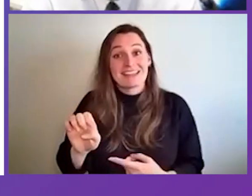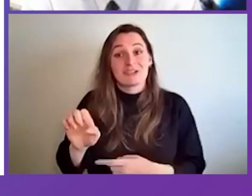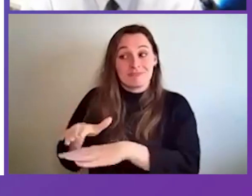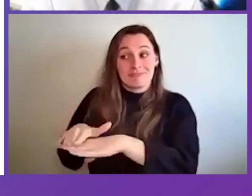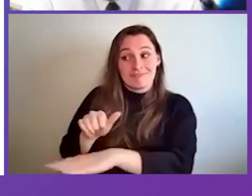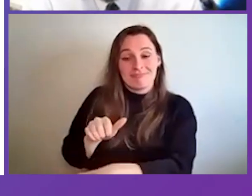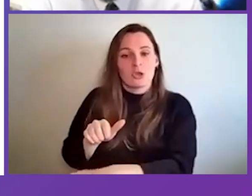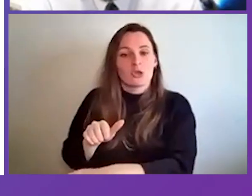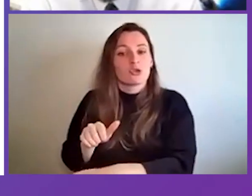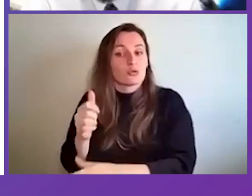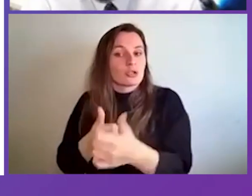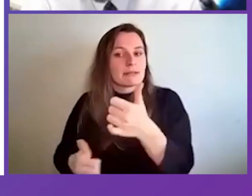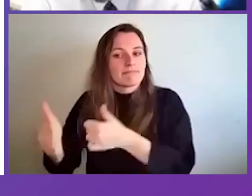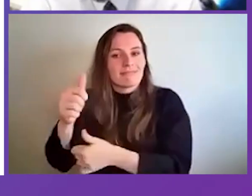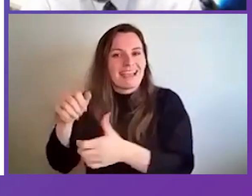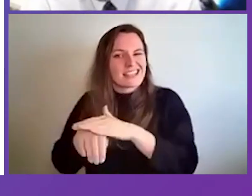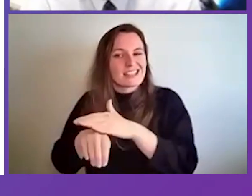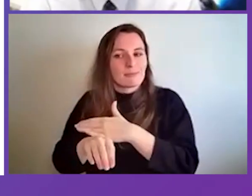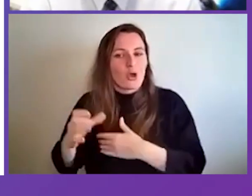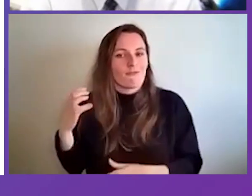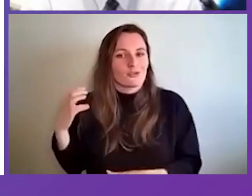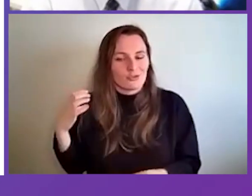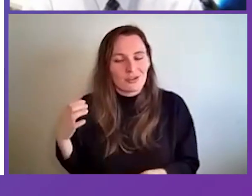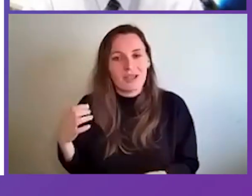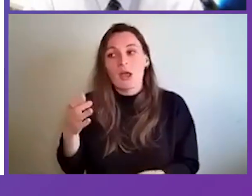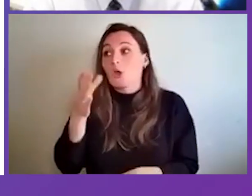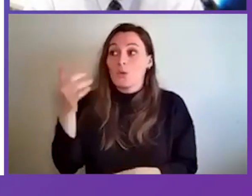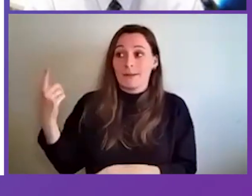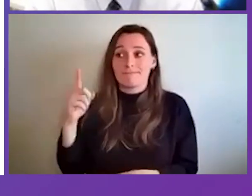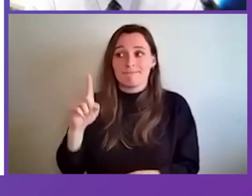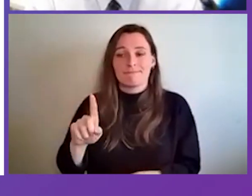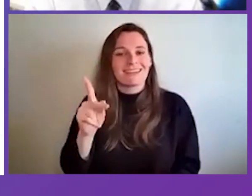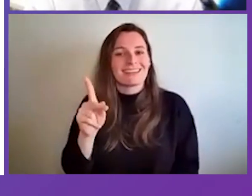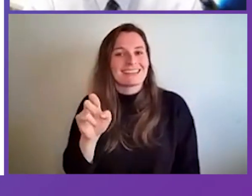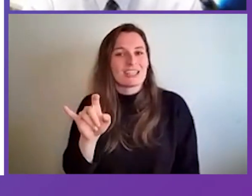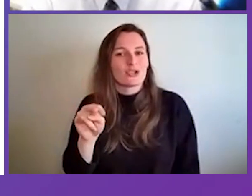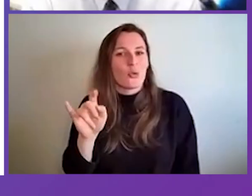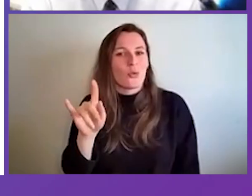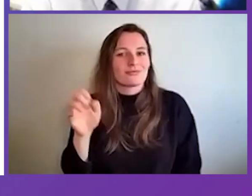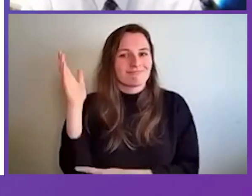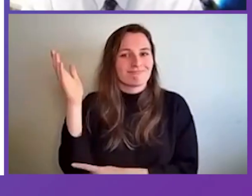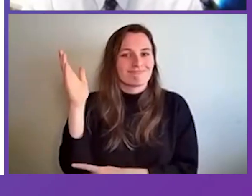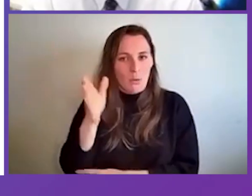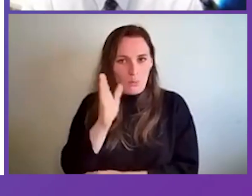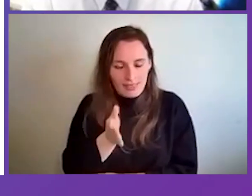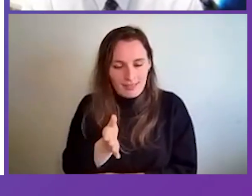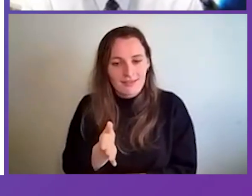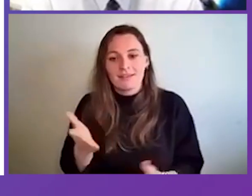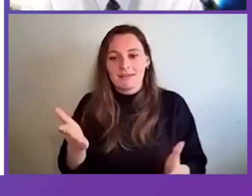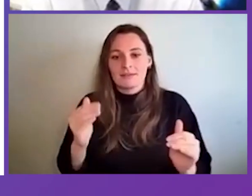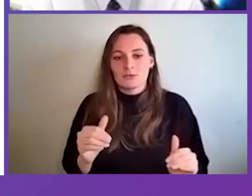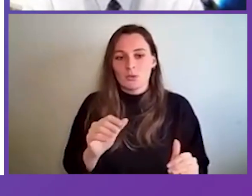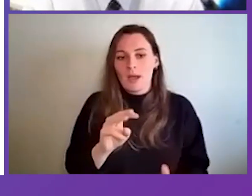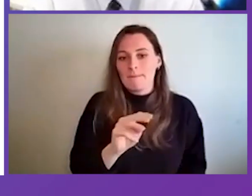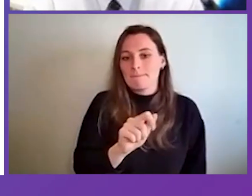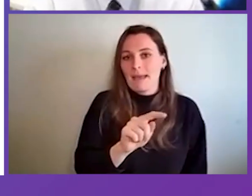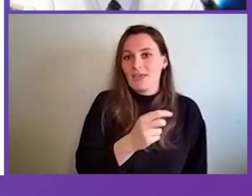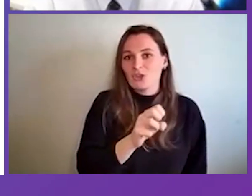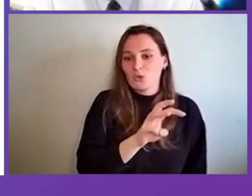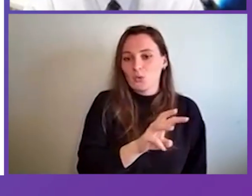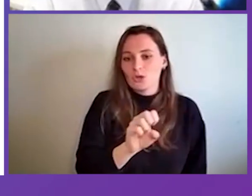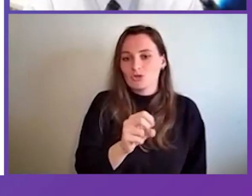Canada. She's going to come join us for a keynote. And Matthew Shaw, who's the head of accessibility practice for Rick